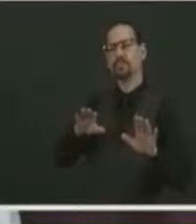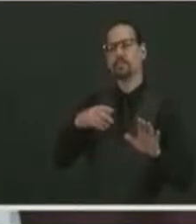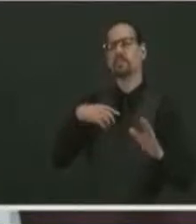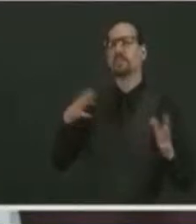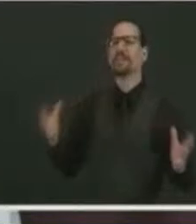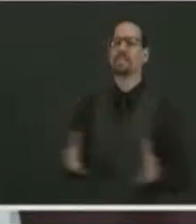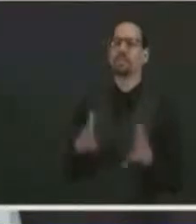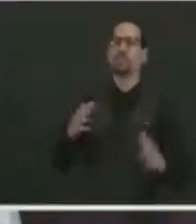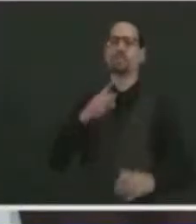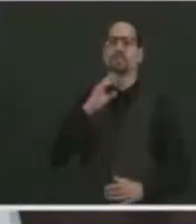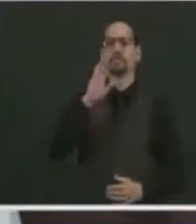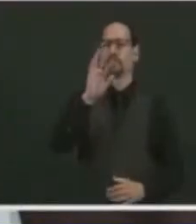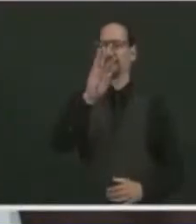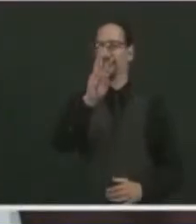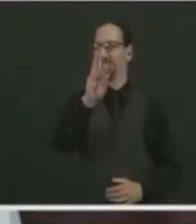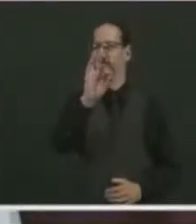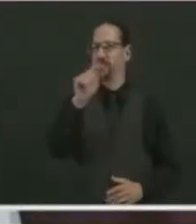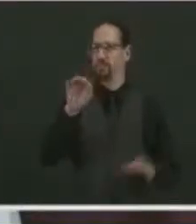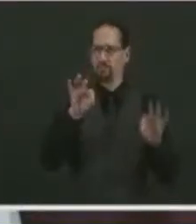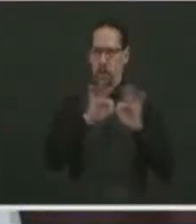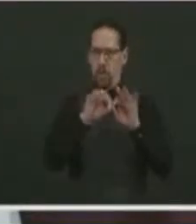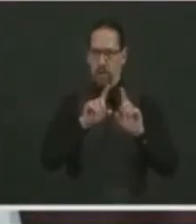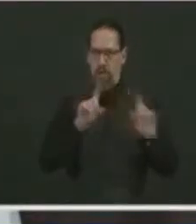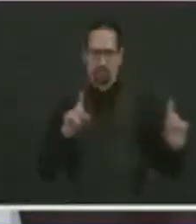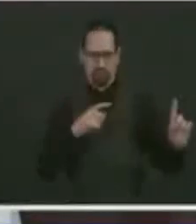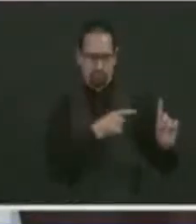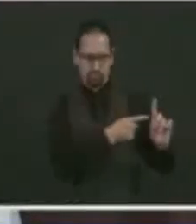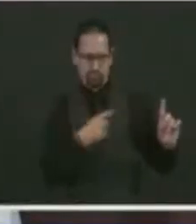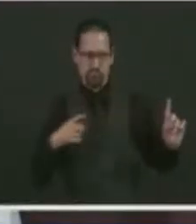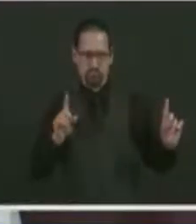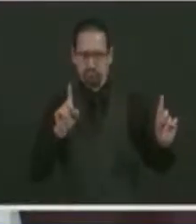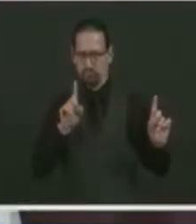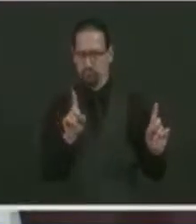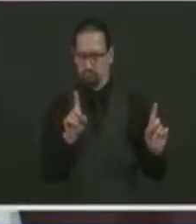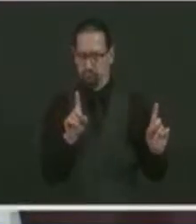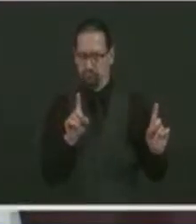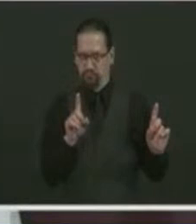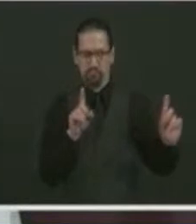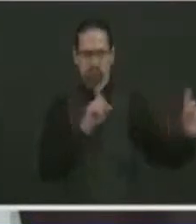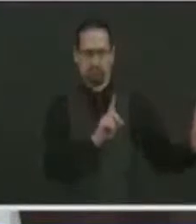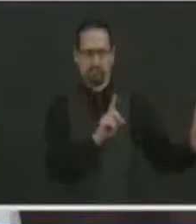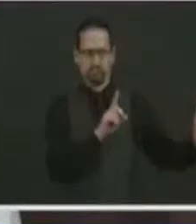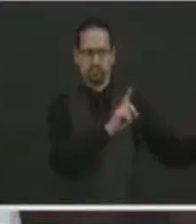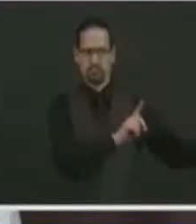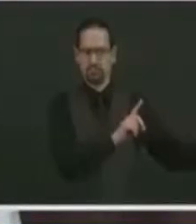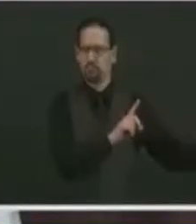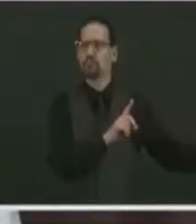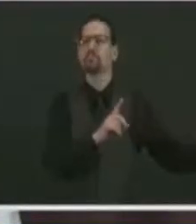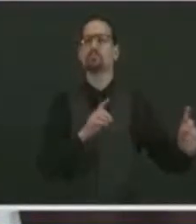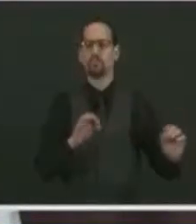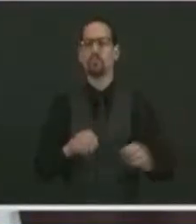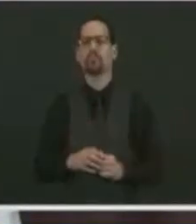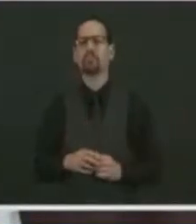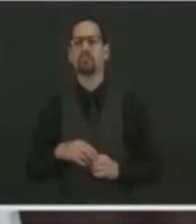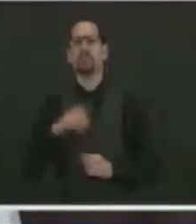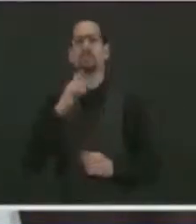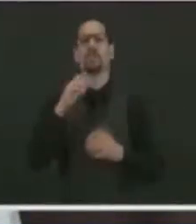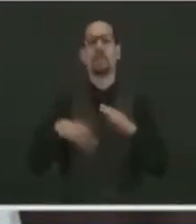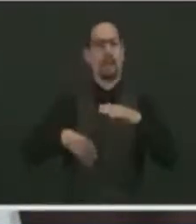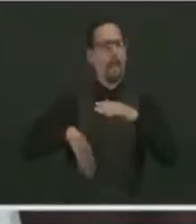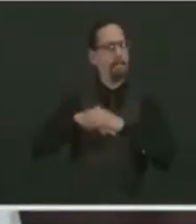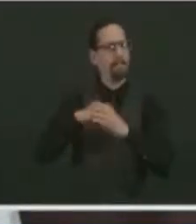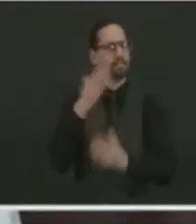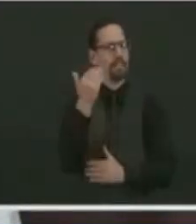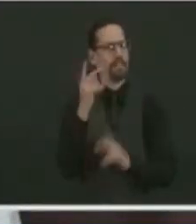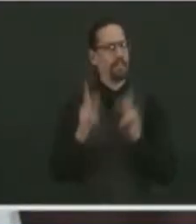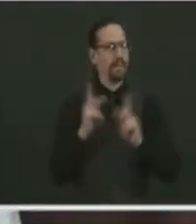distance in place. And the groups of 15 is really to be